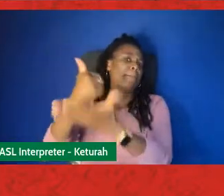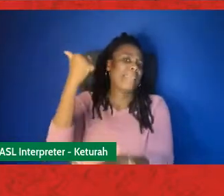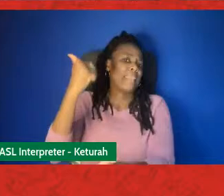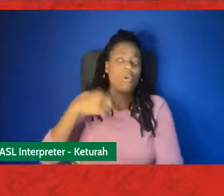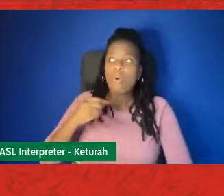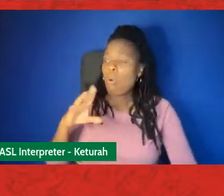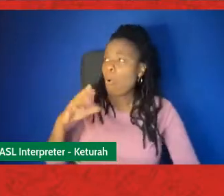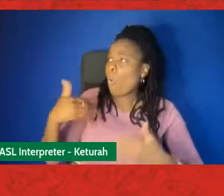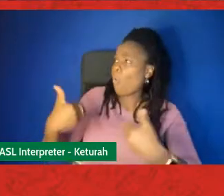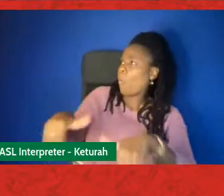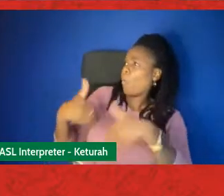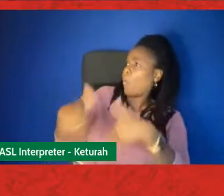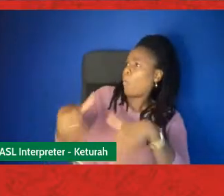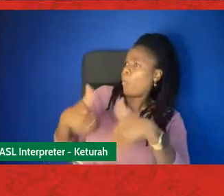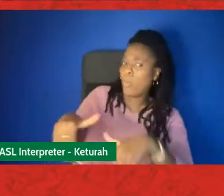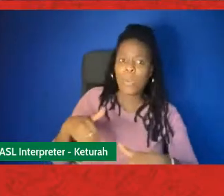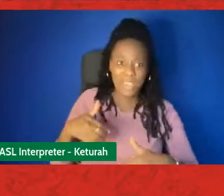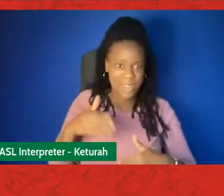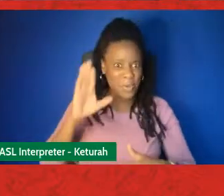ooh,